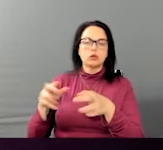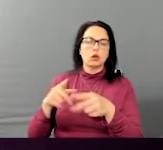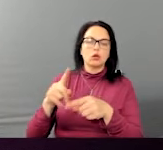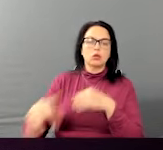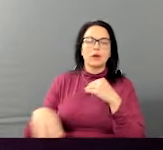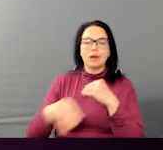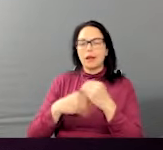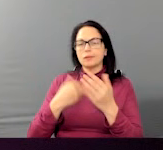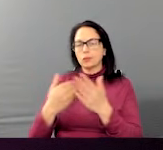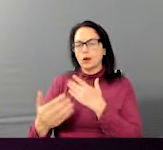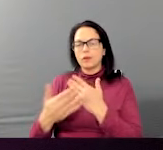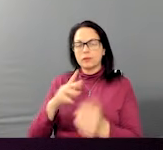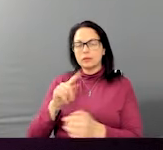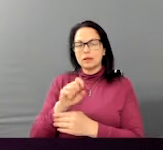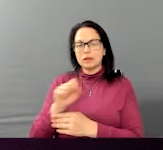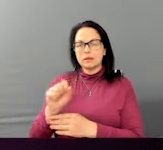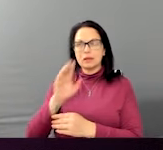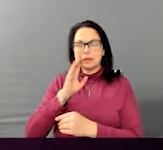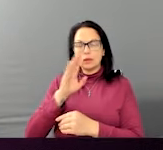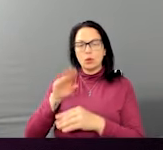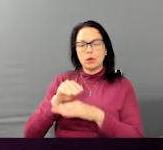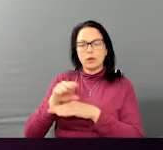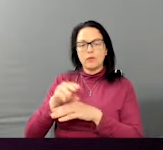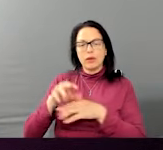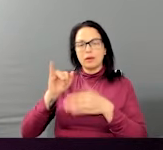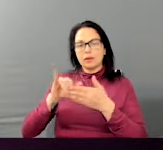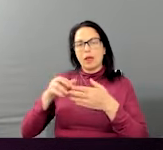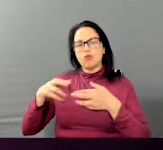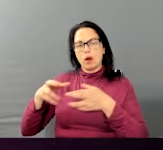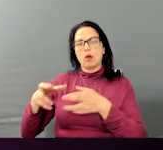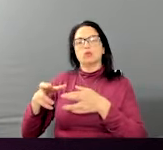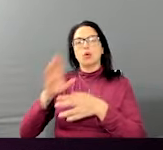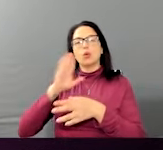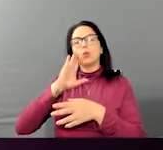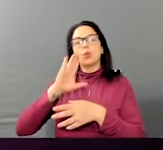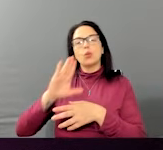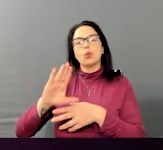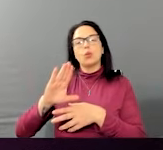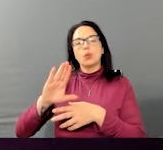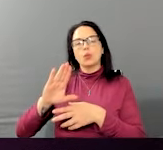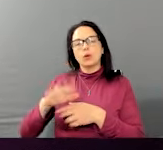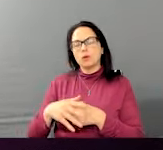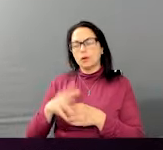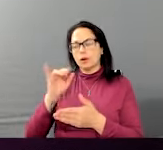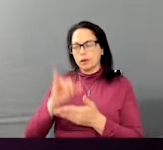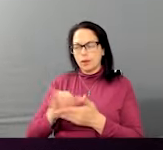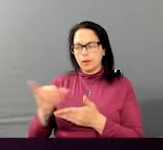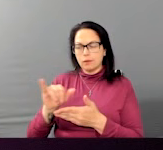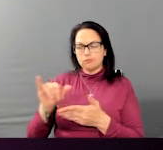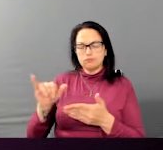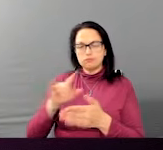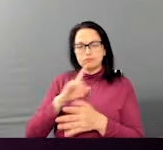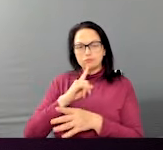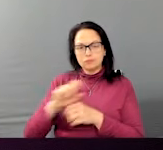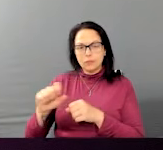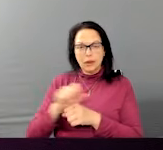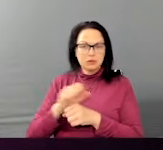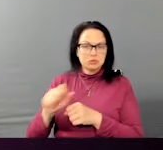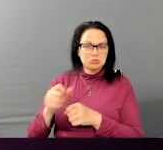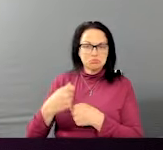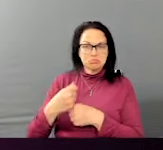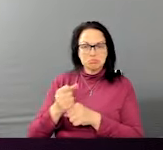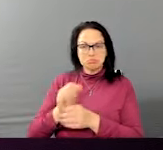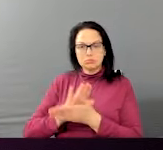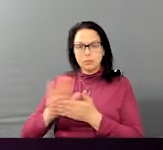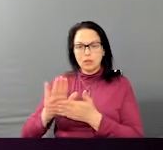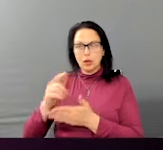you know it only affects that route, which I think that makes style sheets actually kind of nice. When I was at PayPal,